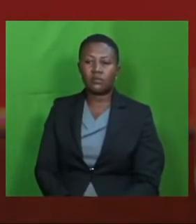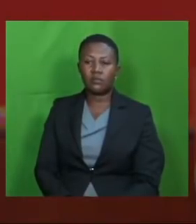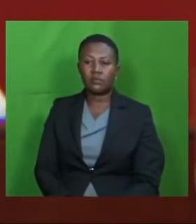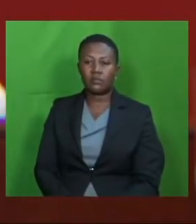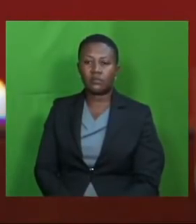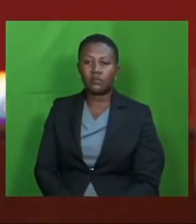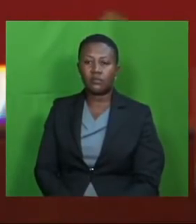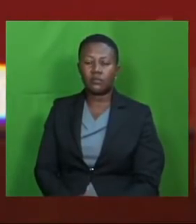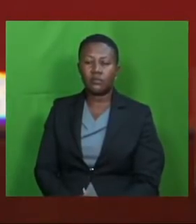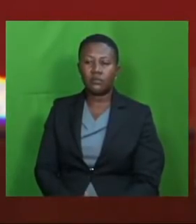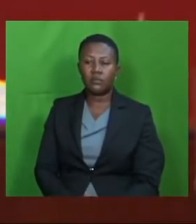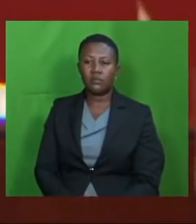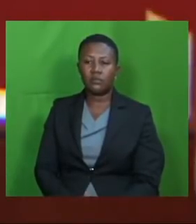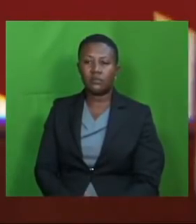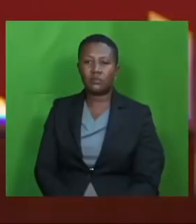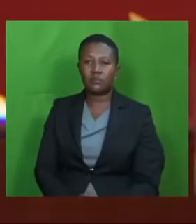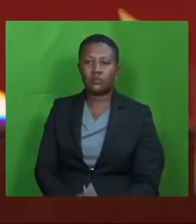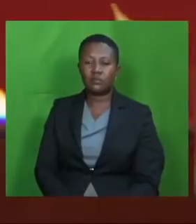The guy.